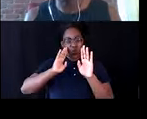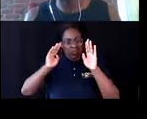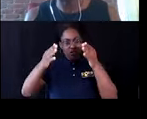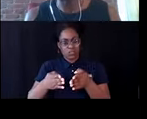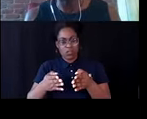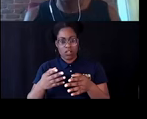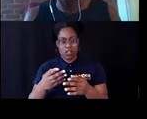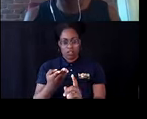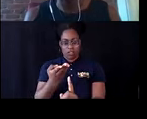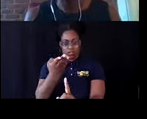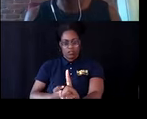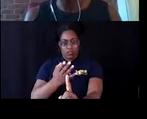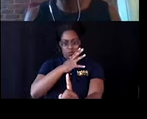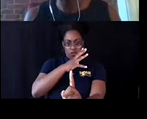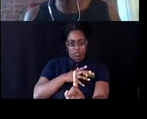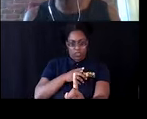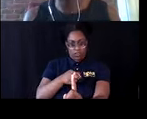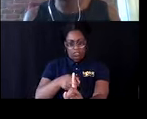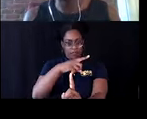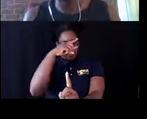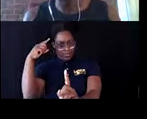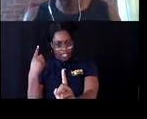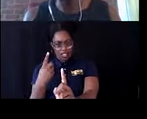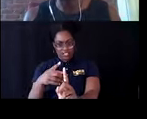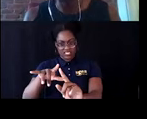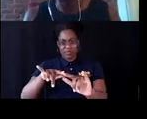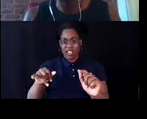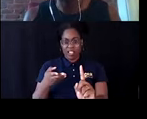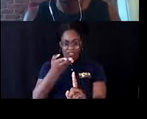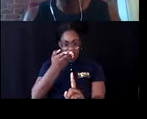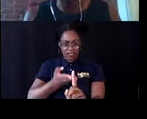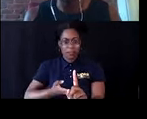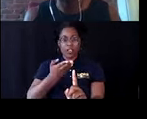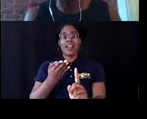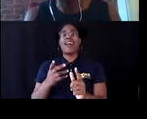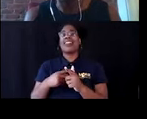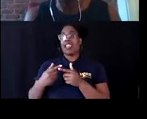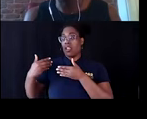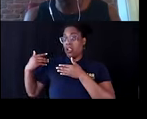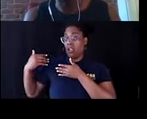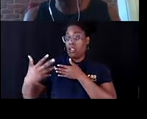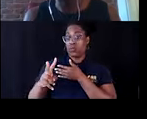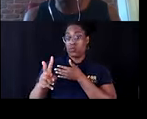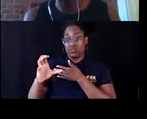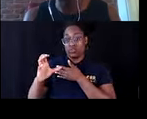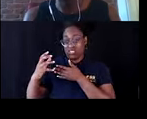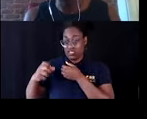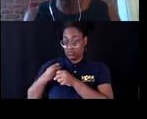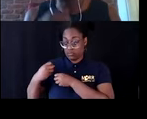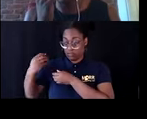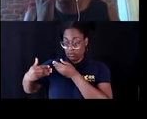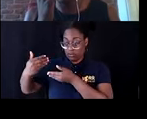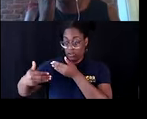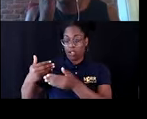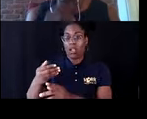article in 1989, but she also stands in a legacy of Black women who have been organizing for themselves for the past